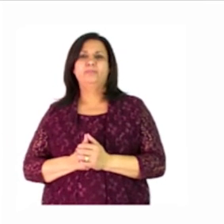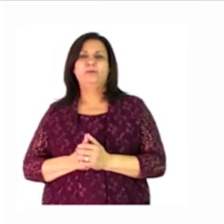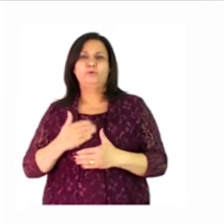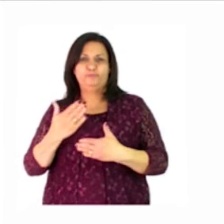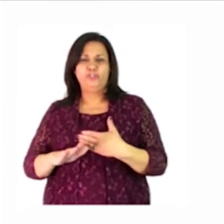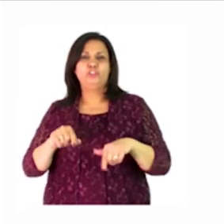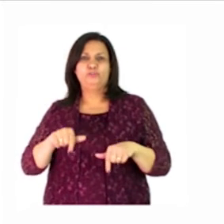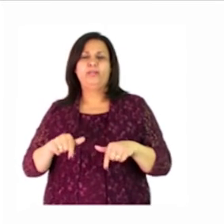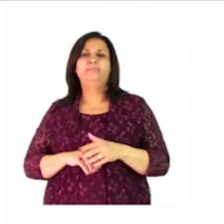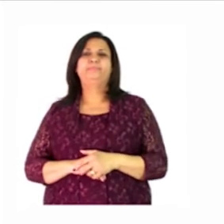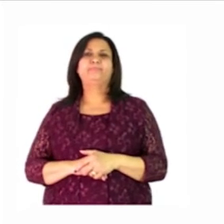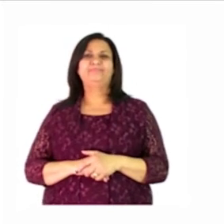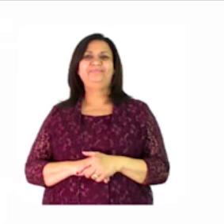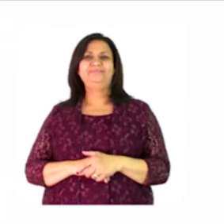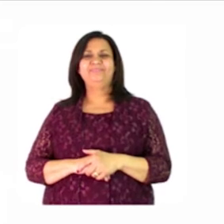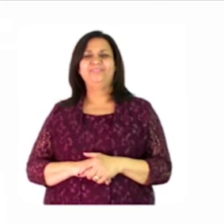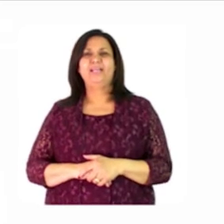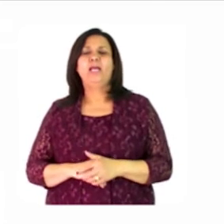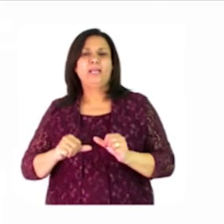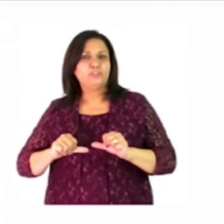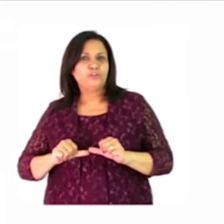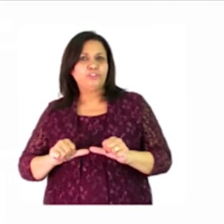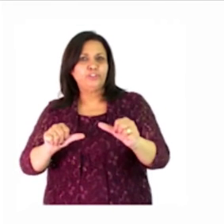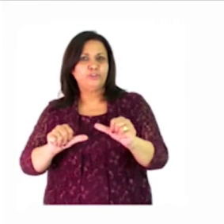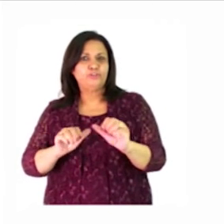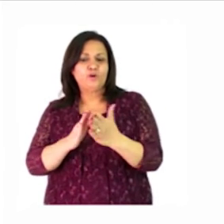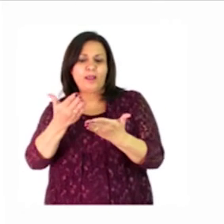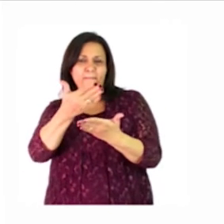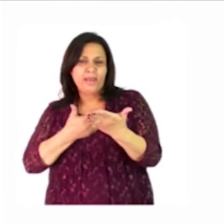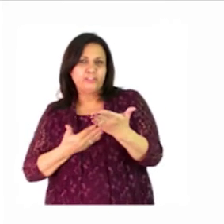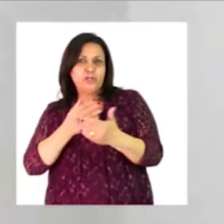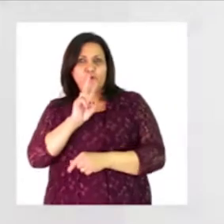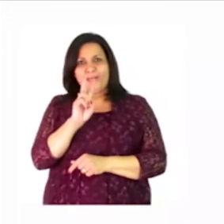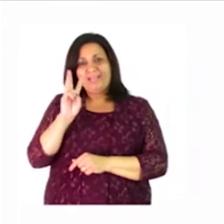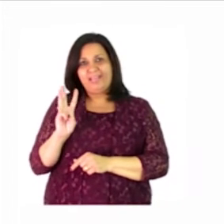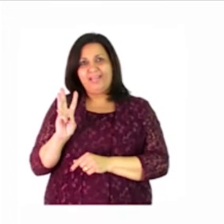today. Let's move on to page 23.